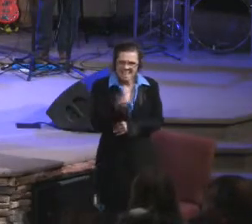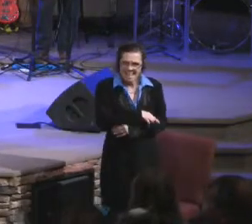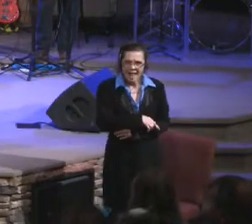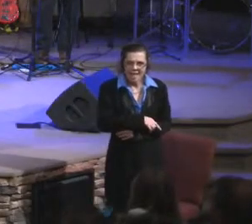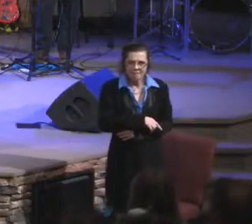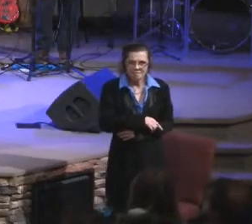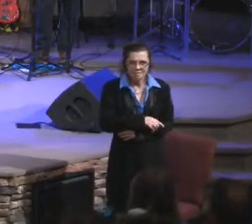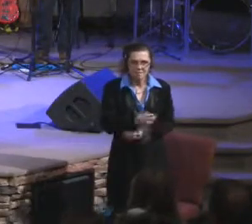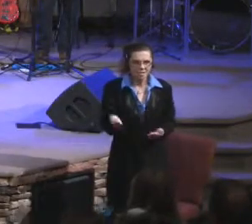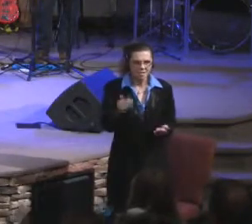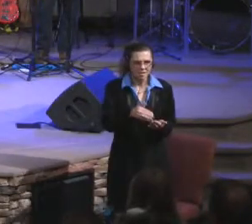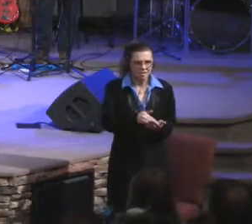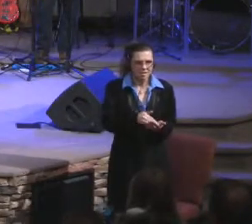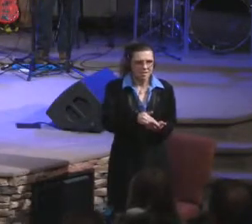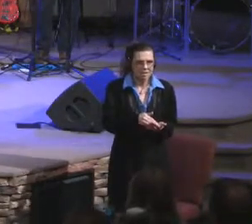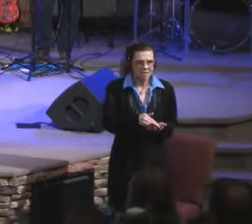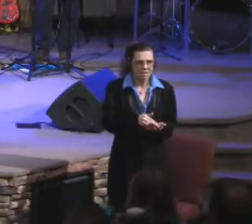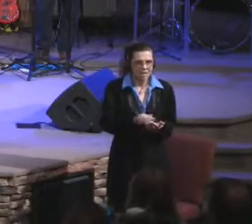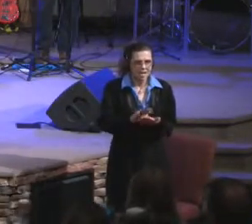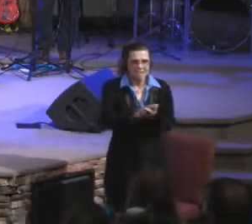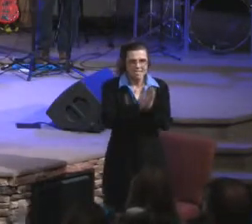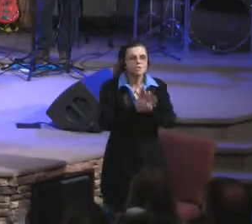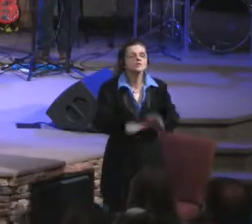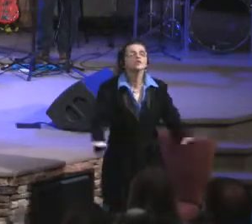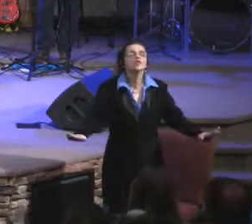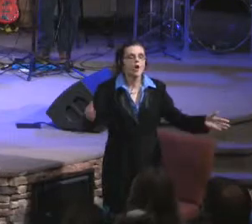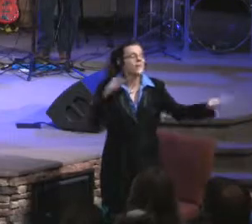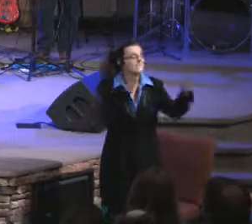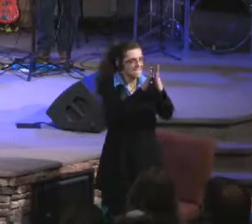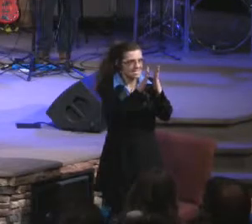and utterly destroyed them,